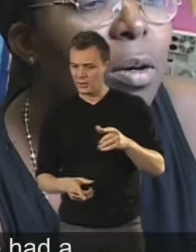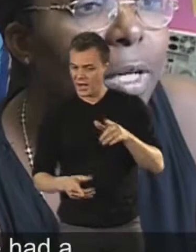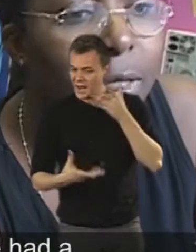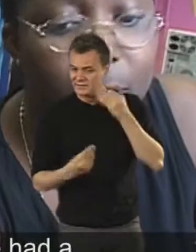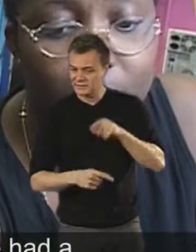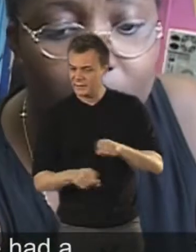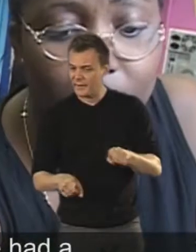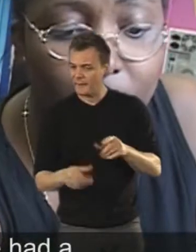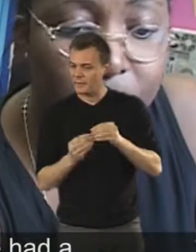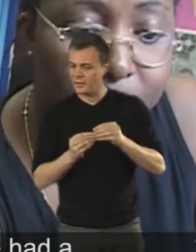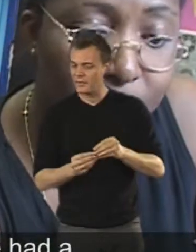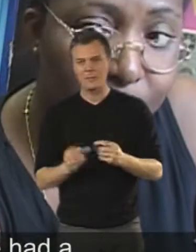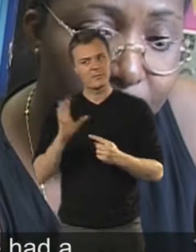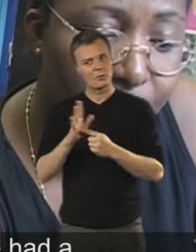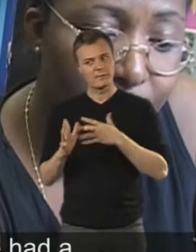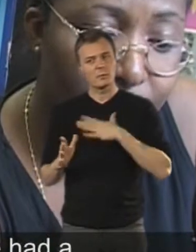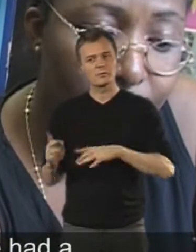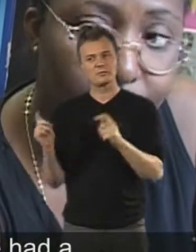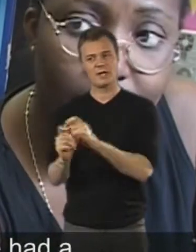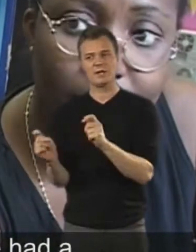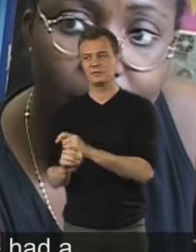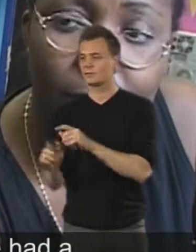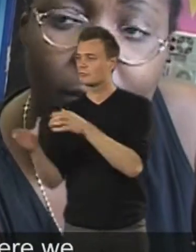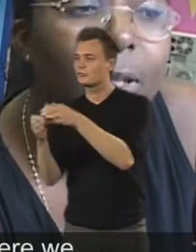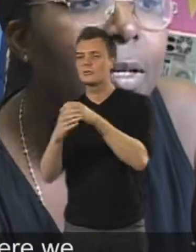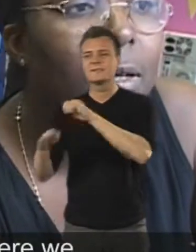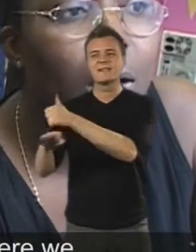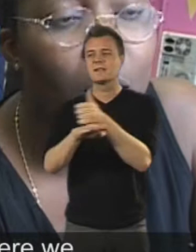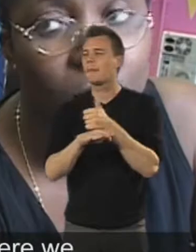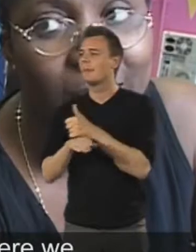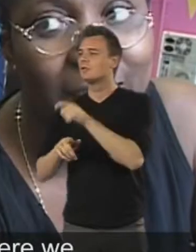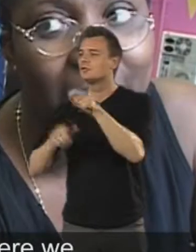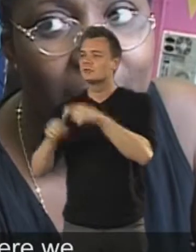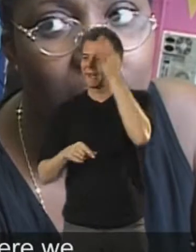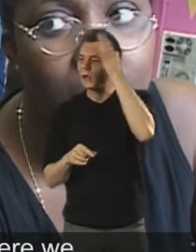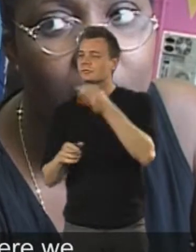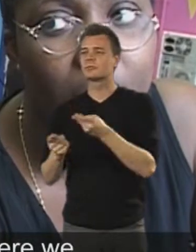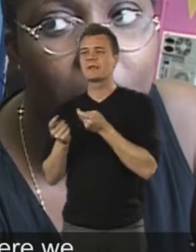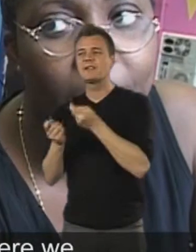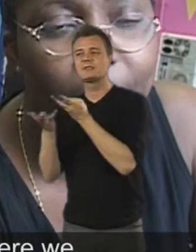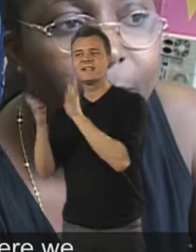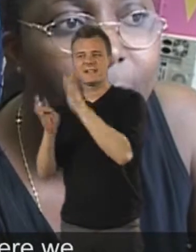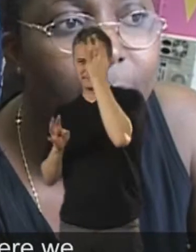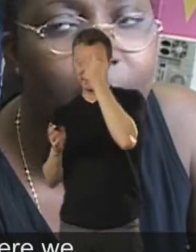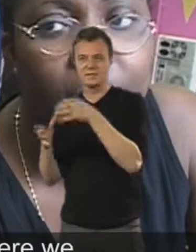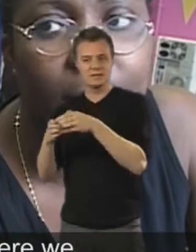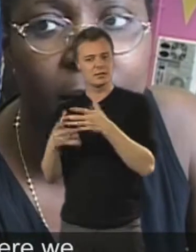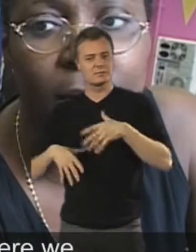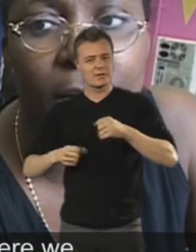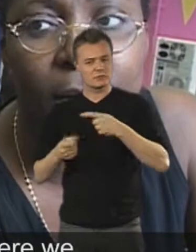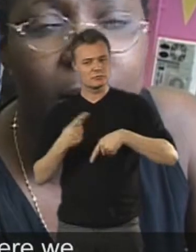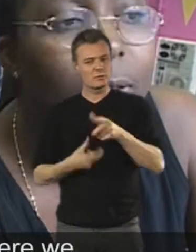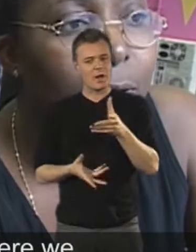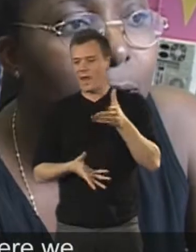set up various groups. We had a student council, we had a catering committee. We started to listen, and not only were we listening, the